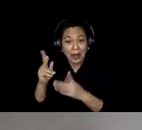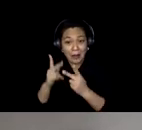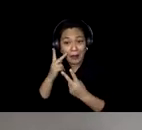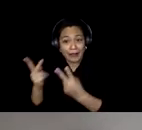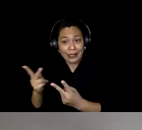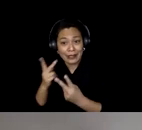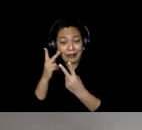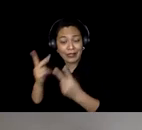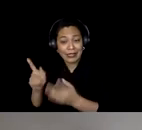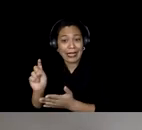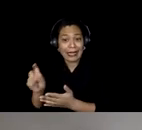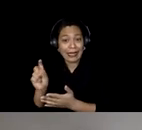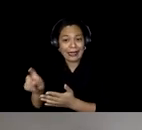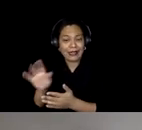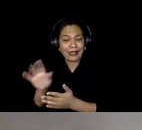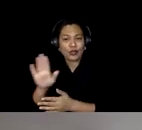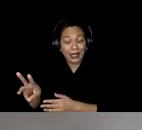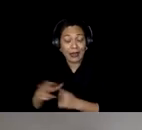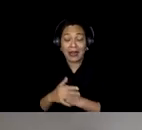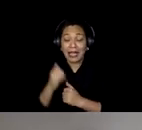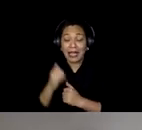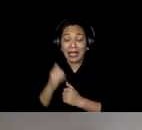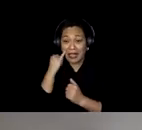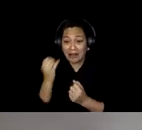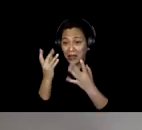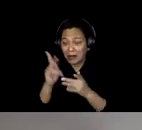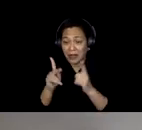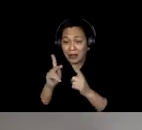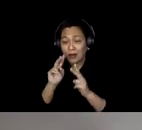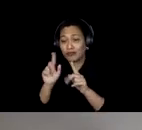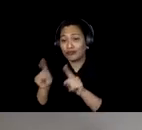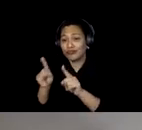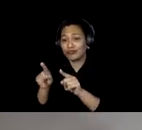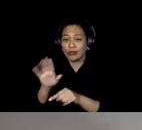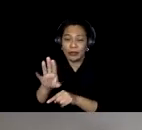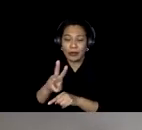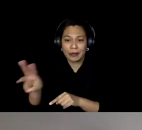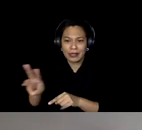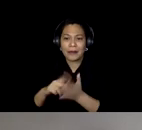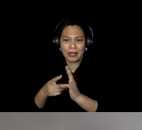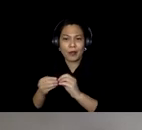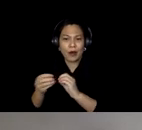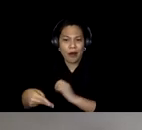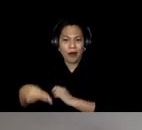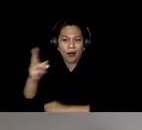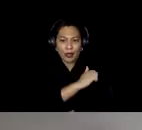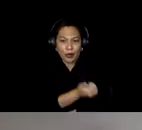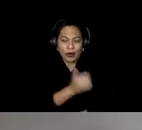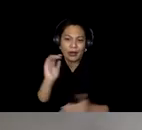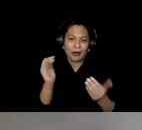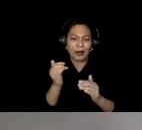visit it? If it's a well-trafficked site, then you are deemed to have higher authority than a site that not very many people